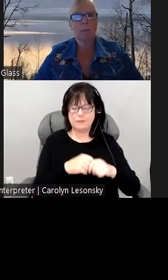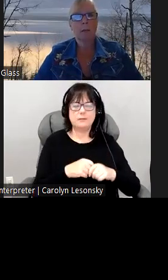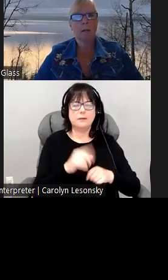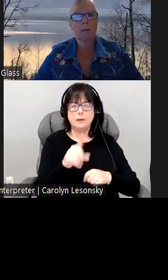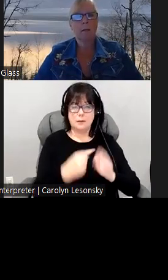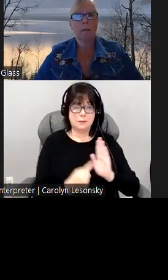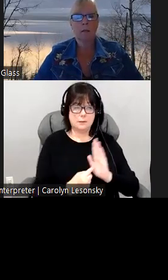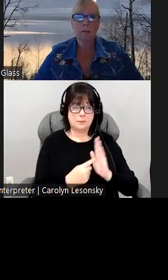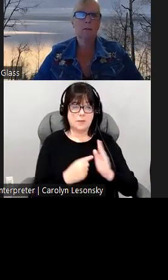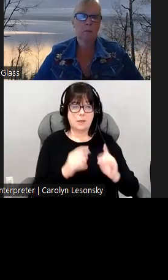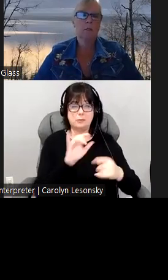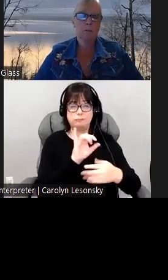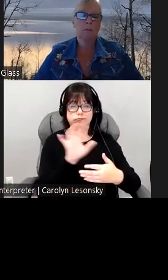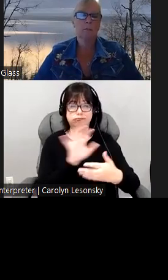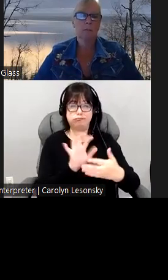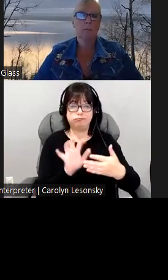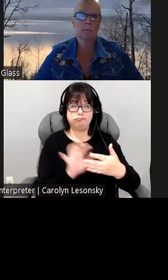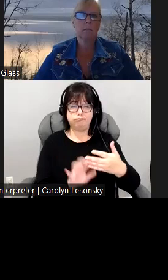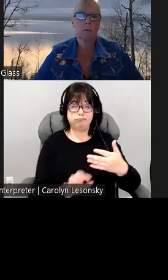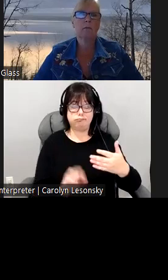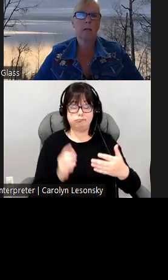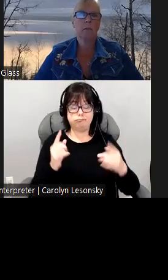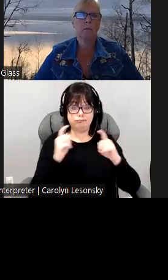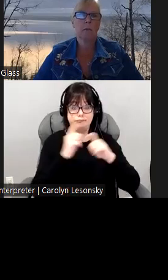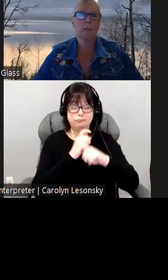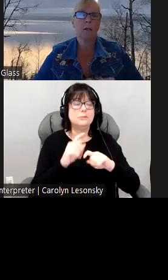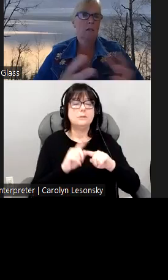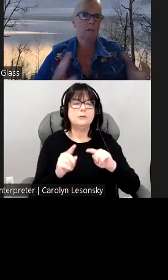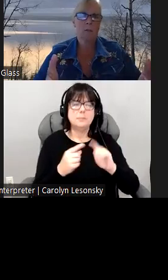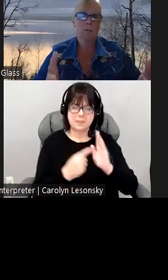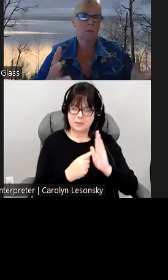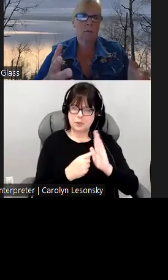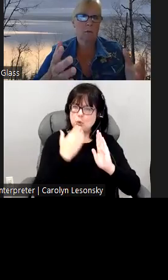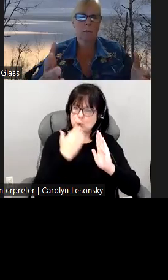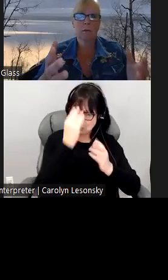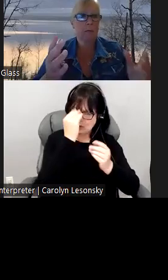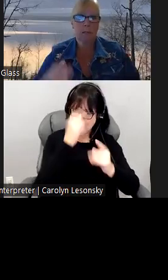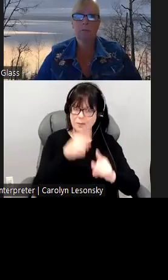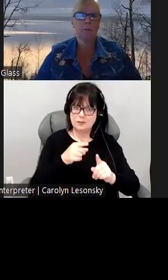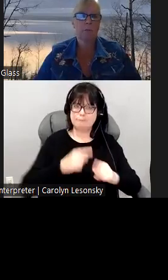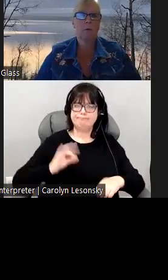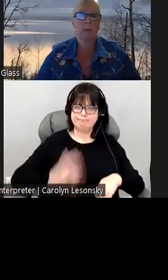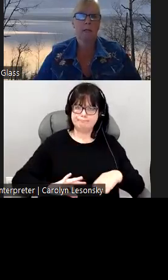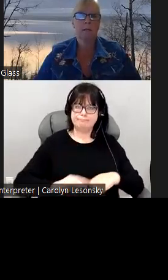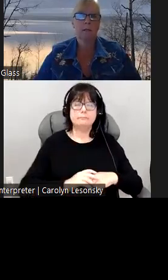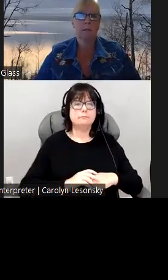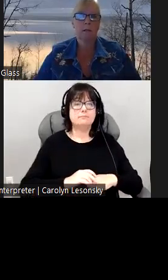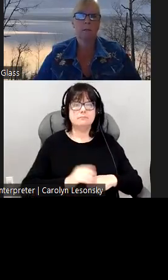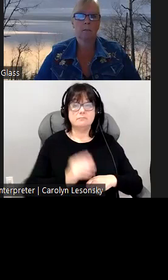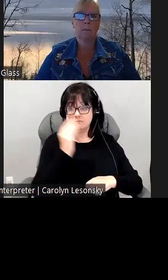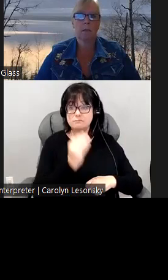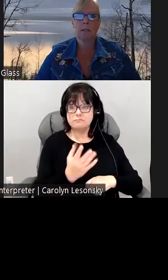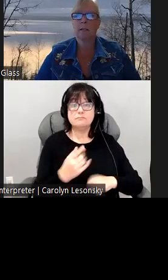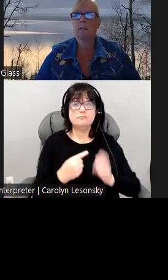to read, but there's also some quite valuable information. Sometimes I've quoted directly from the report guides